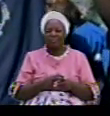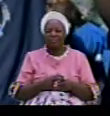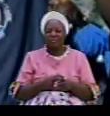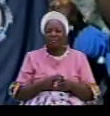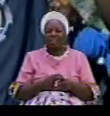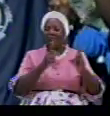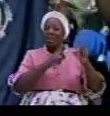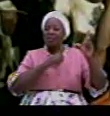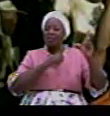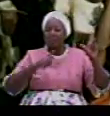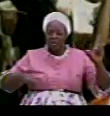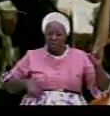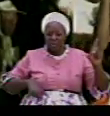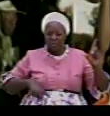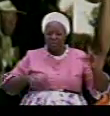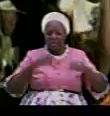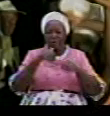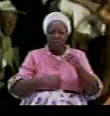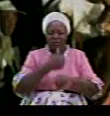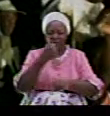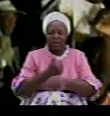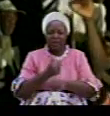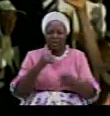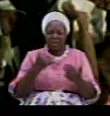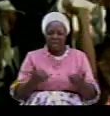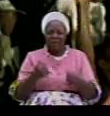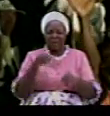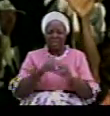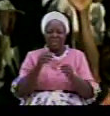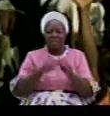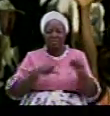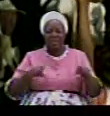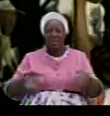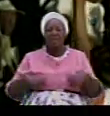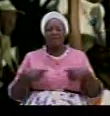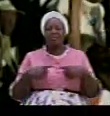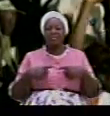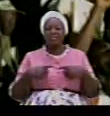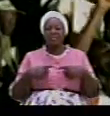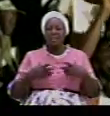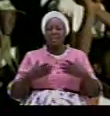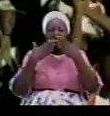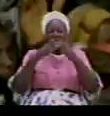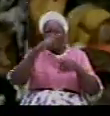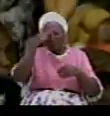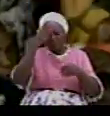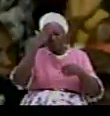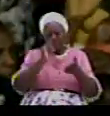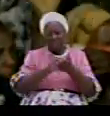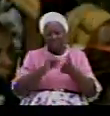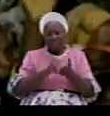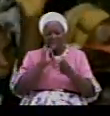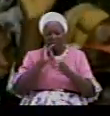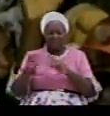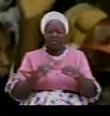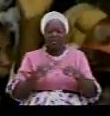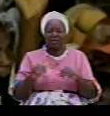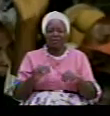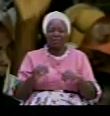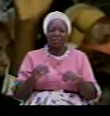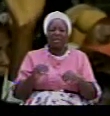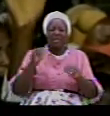Lord, confirm it in every life. Thank you, because we know it is done.